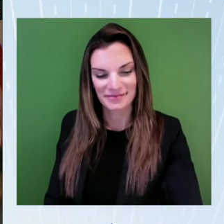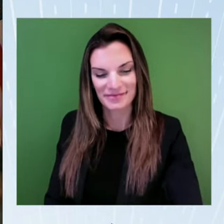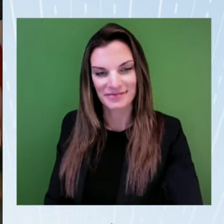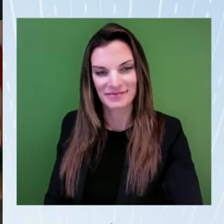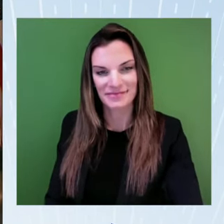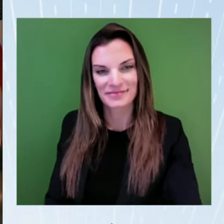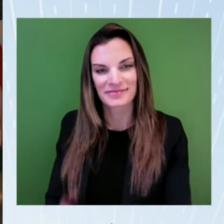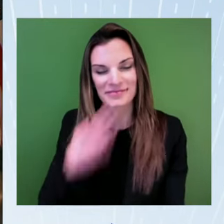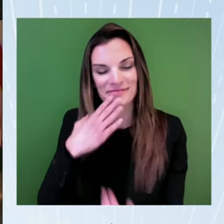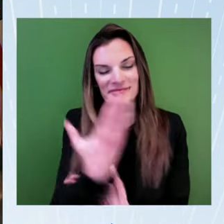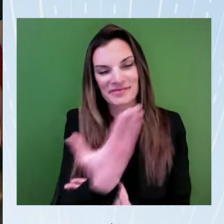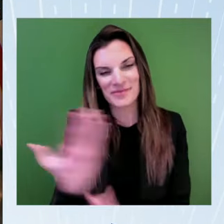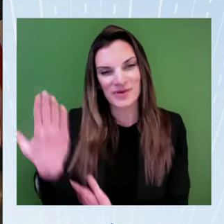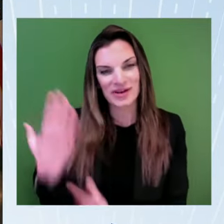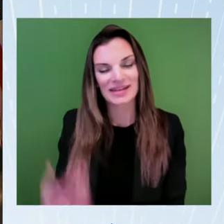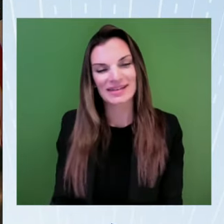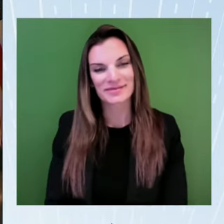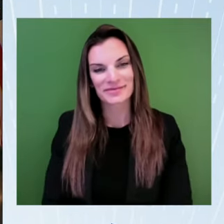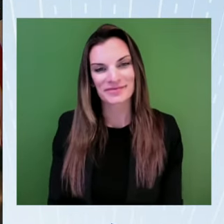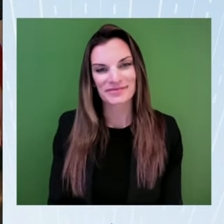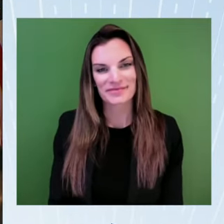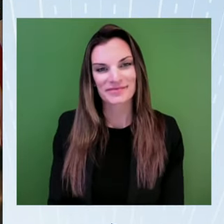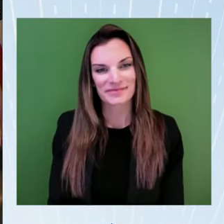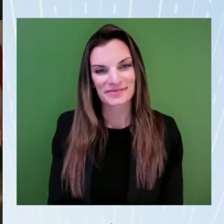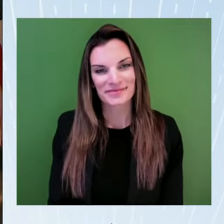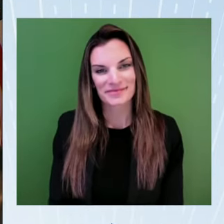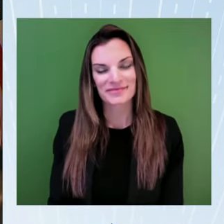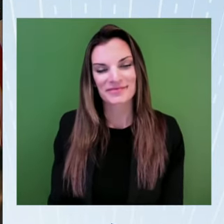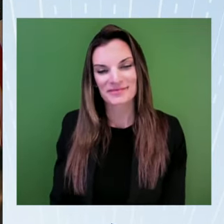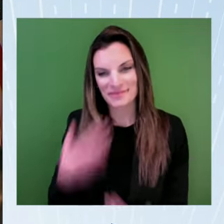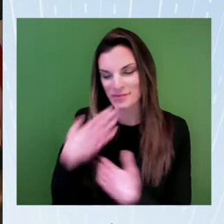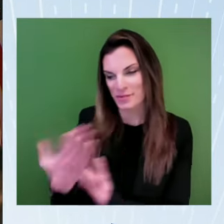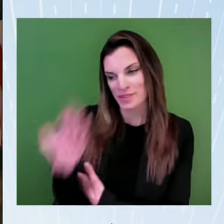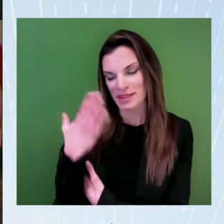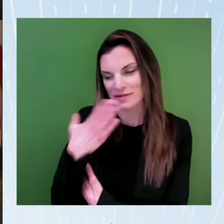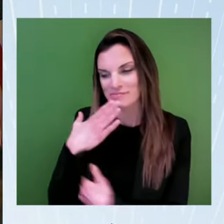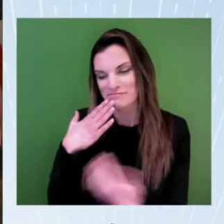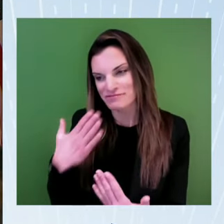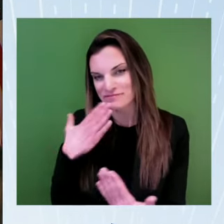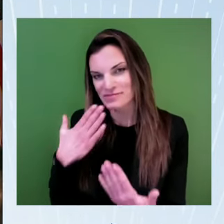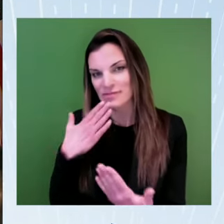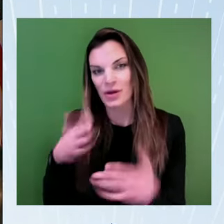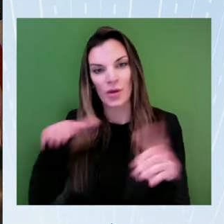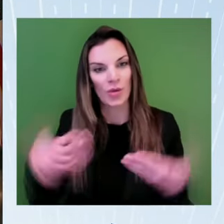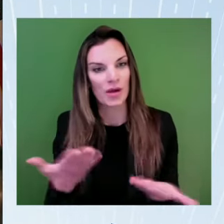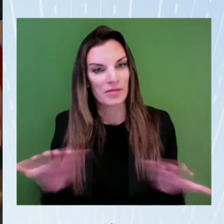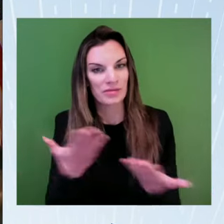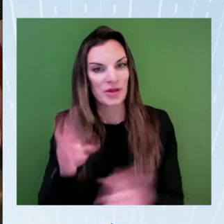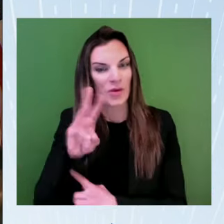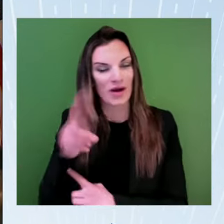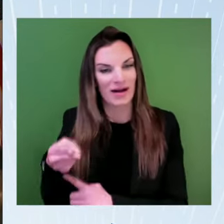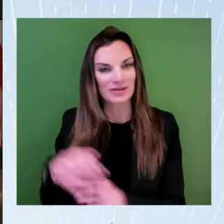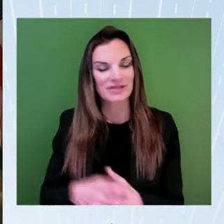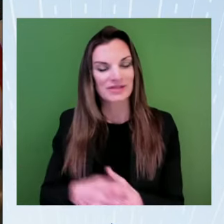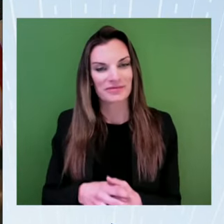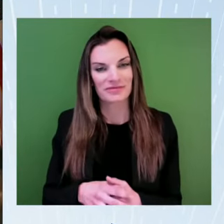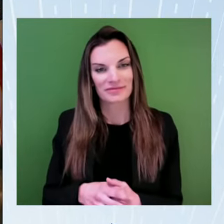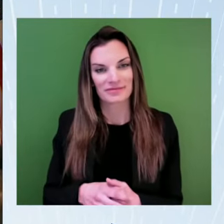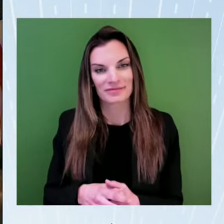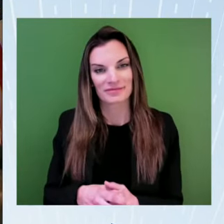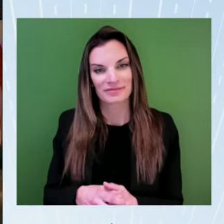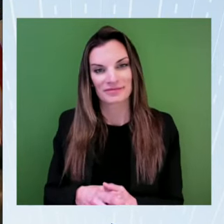Good morning, everyone. Good morning. Thanks, Shalini, and welcome to the White House. You know, in his State of the